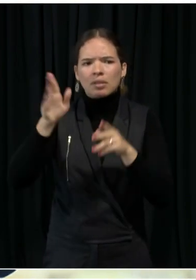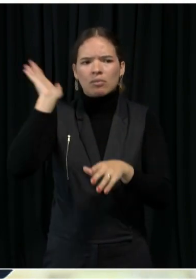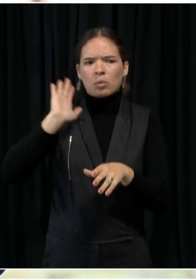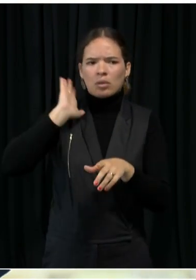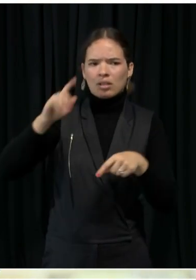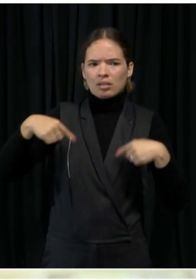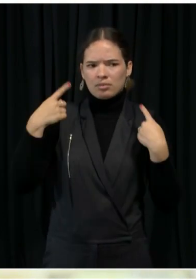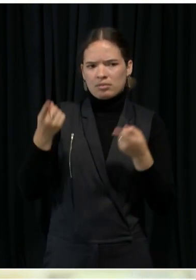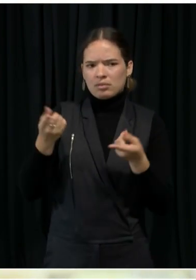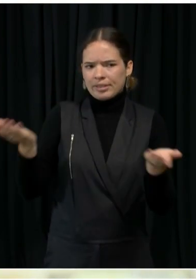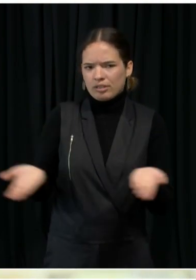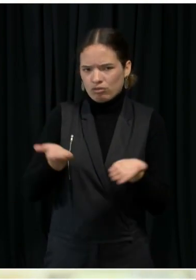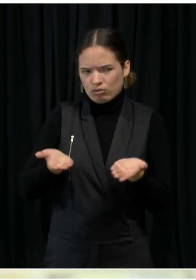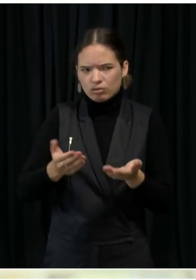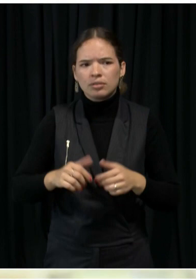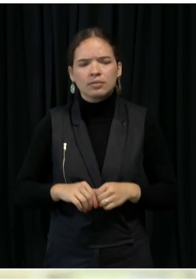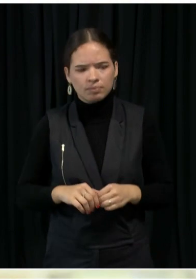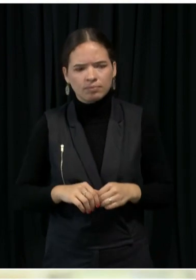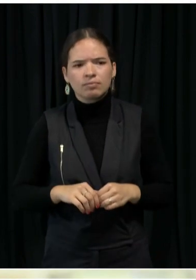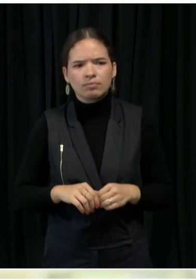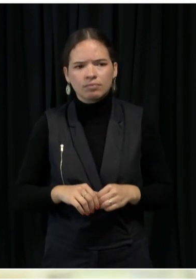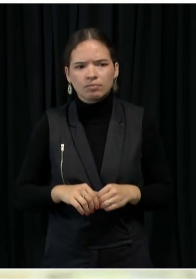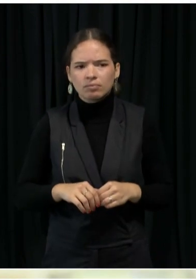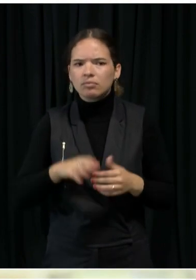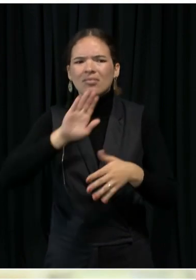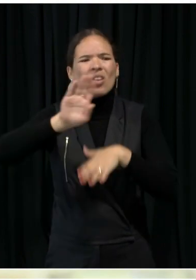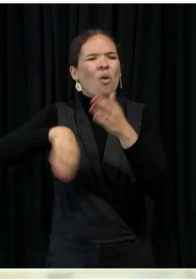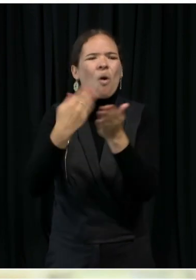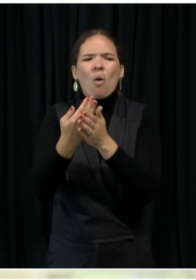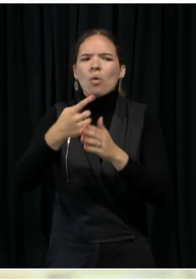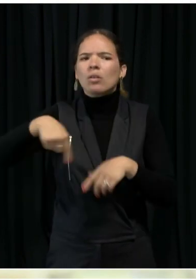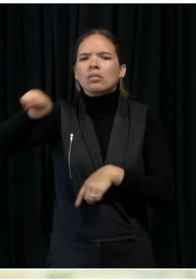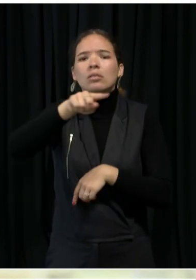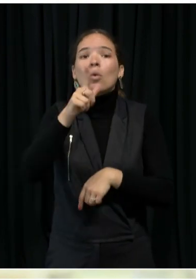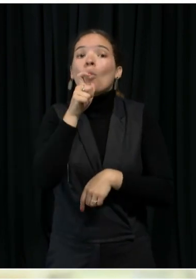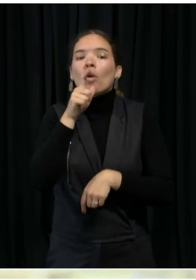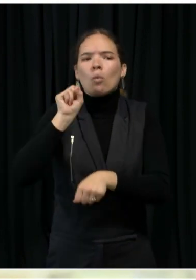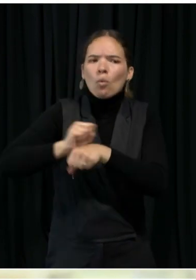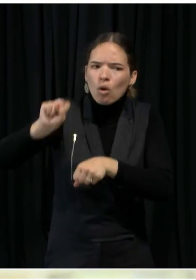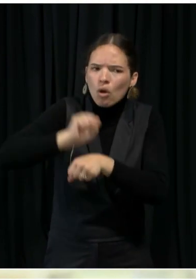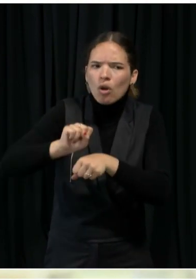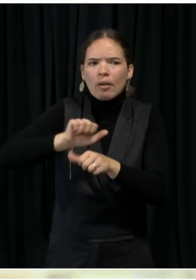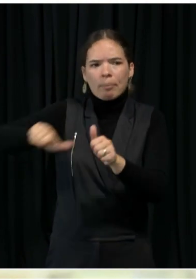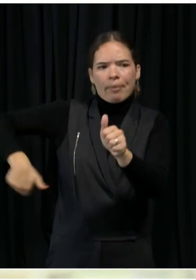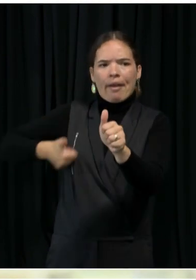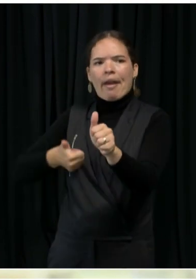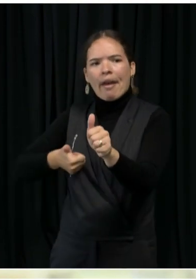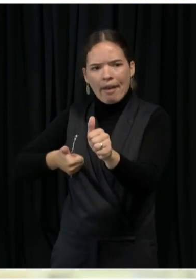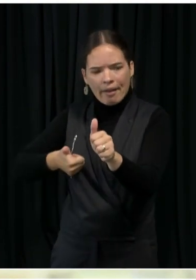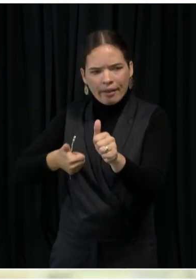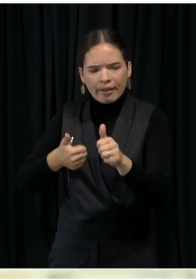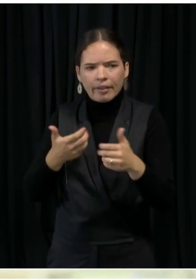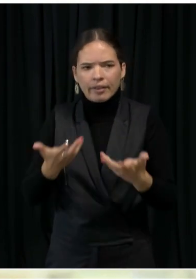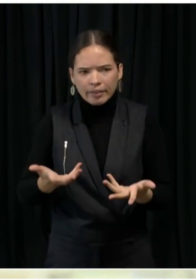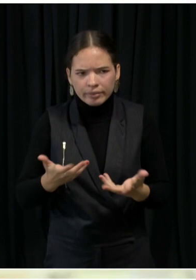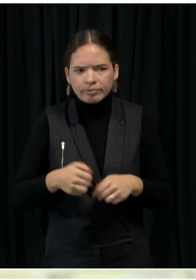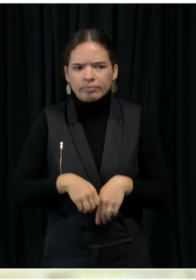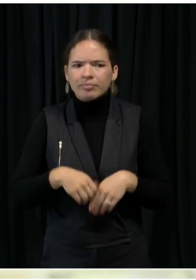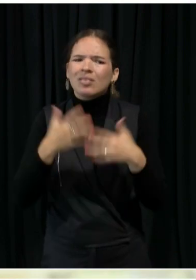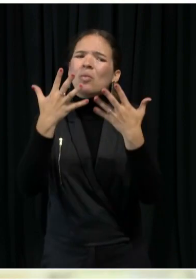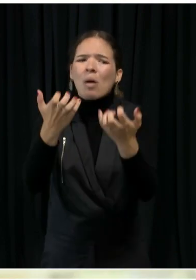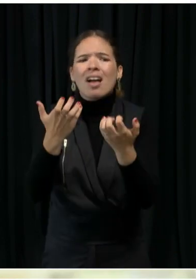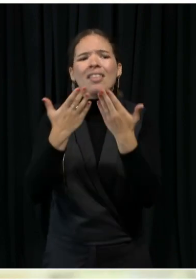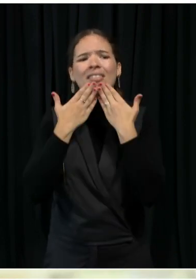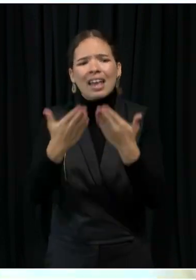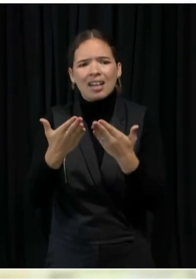people that work on the back end that don't have the titles and the name recognition to help us help our city grow and be a more equitable city. My name is